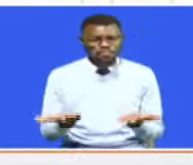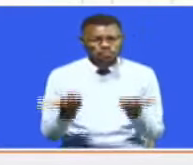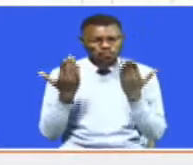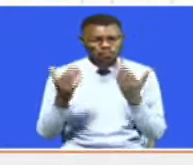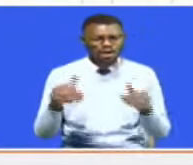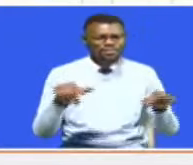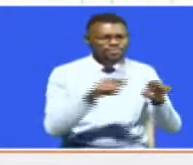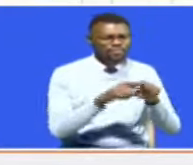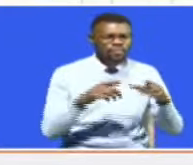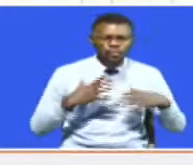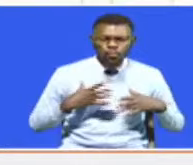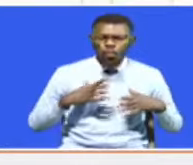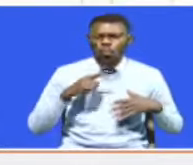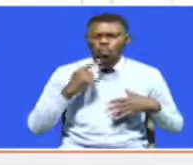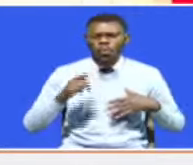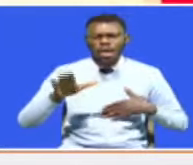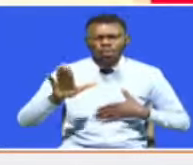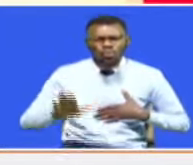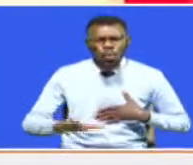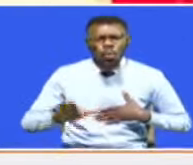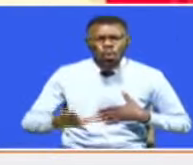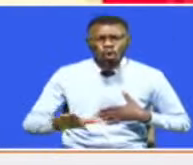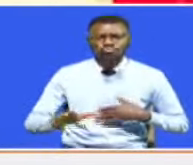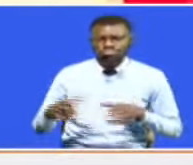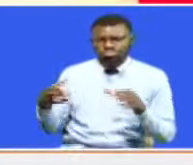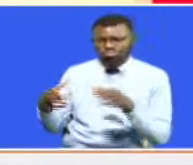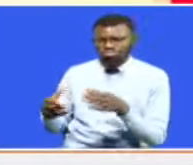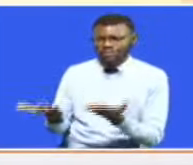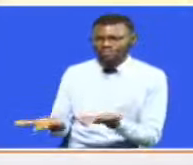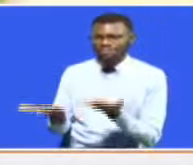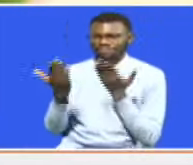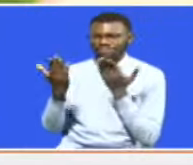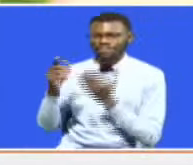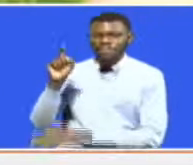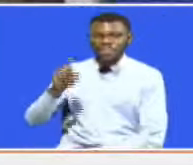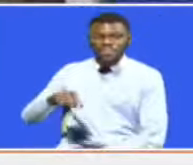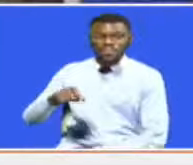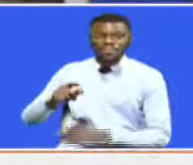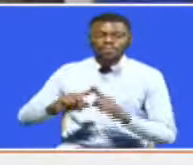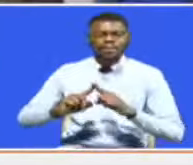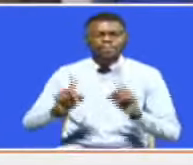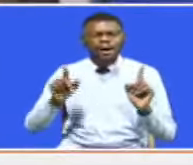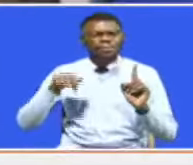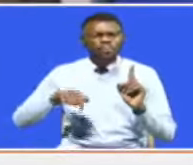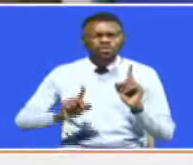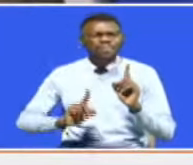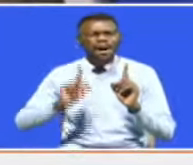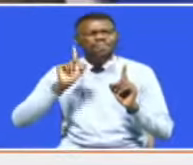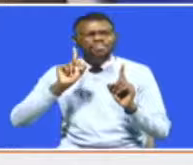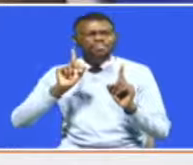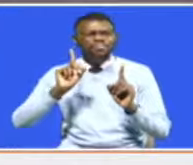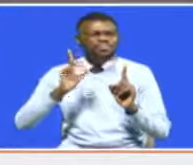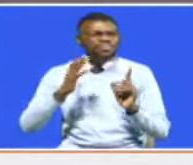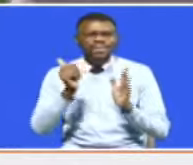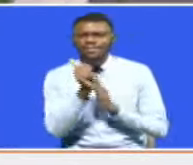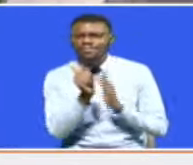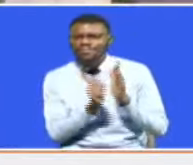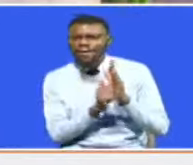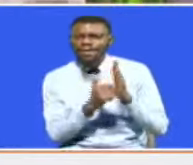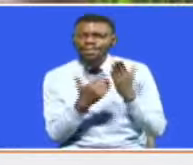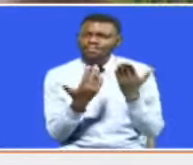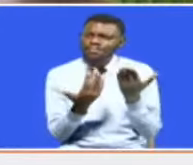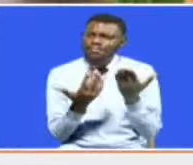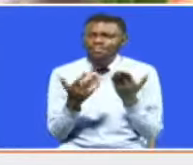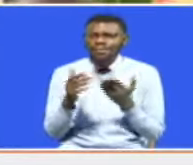especially those at the bottom of the pyramid. It remains to be seen whether the bottom-up economic transformation agenda by the